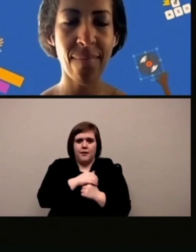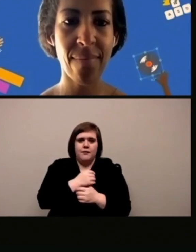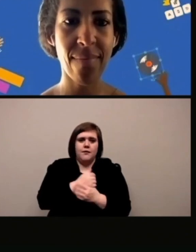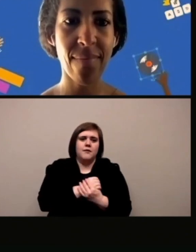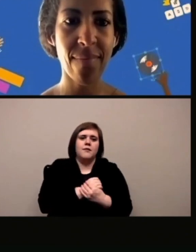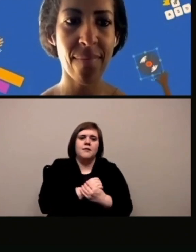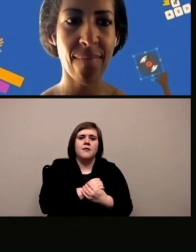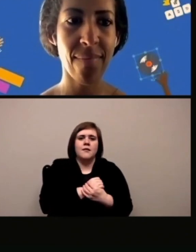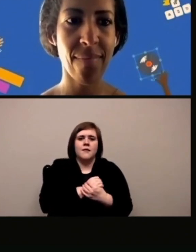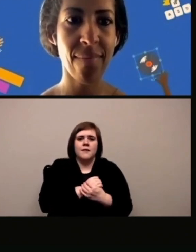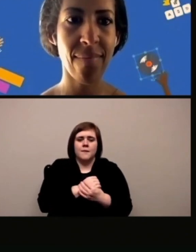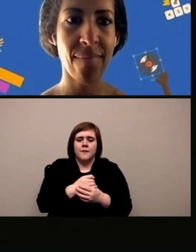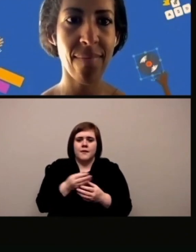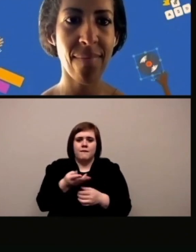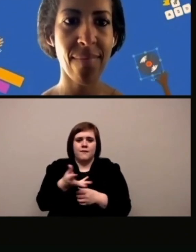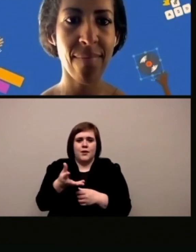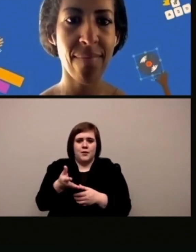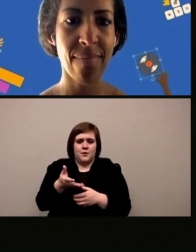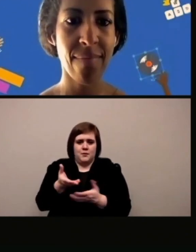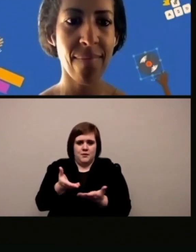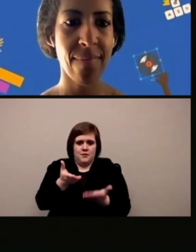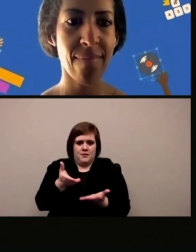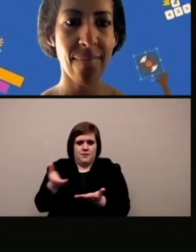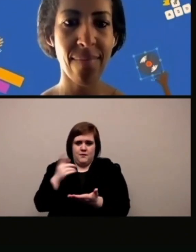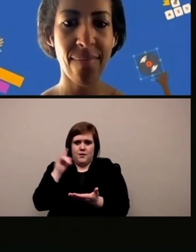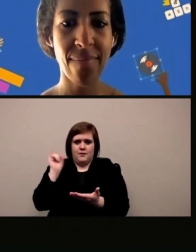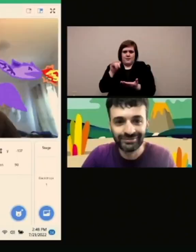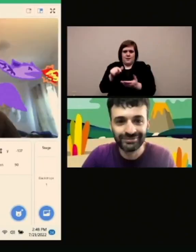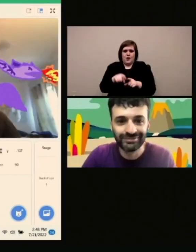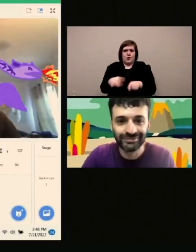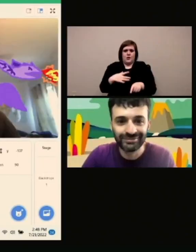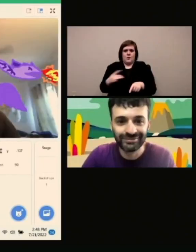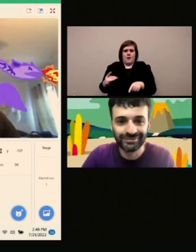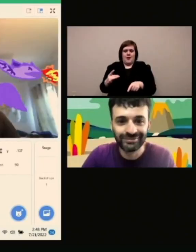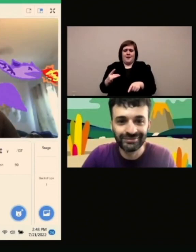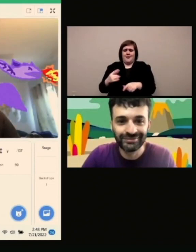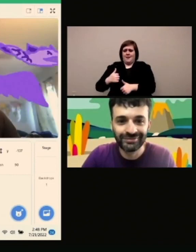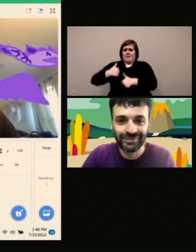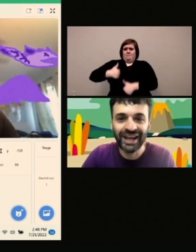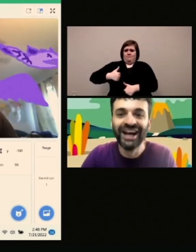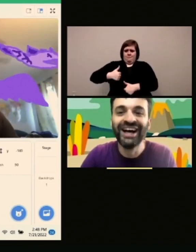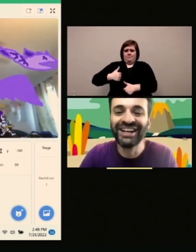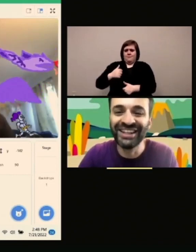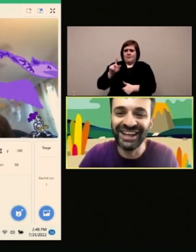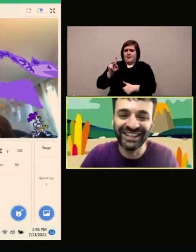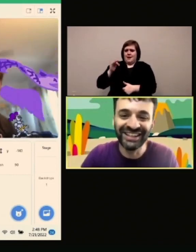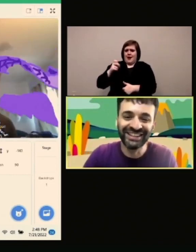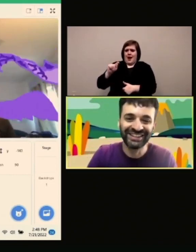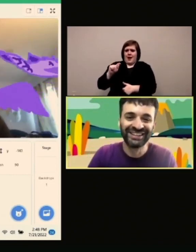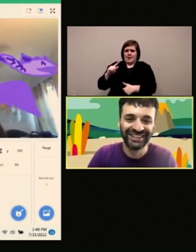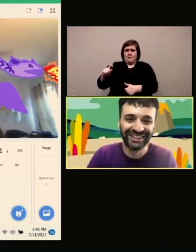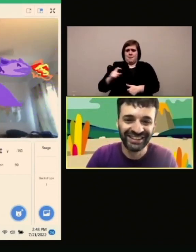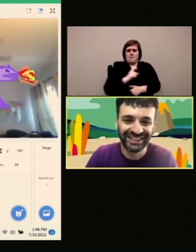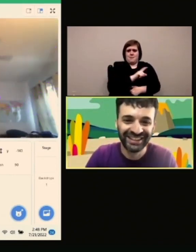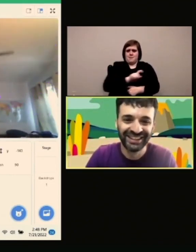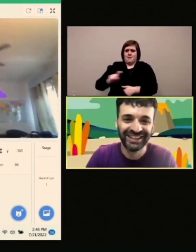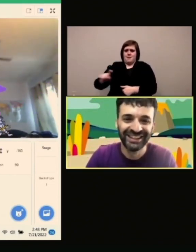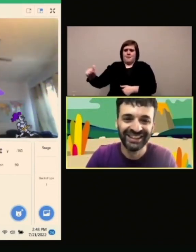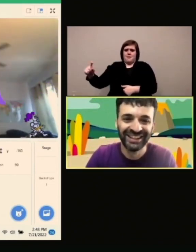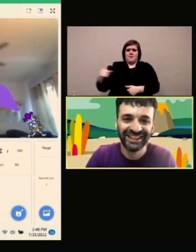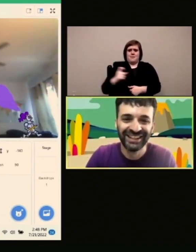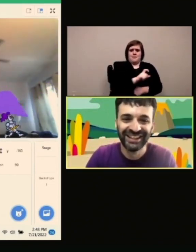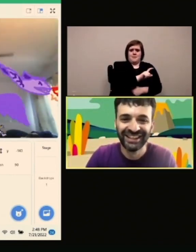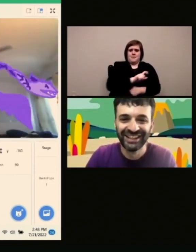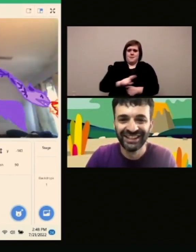So just a few suggestions that we had. I also like the idea of a knight being underneath. So I have the knight sort of running away from me, and I have